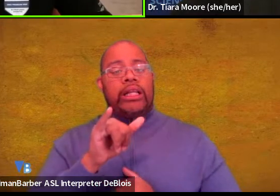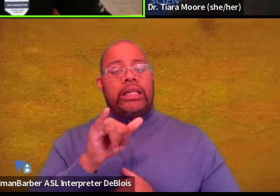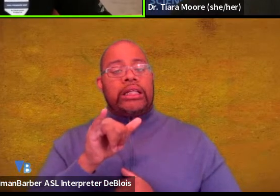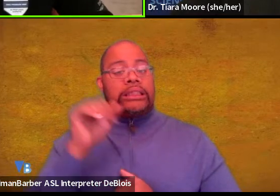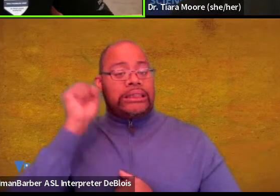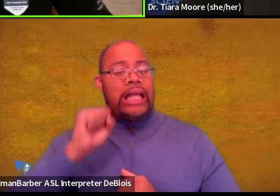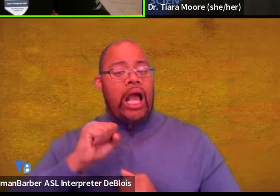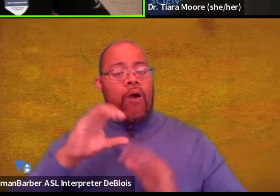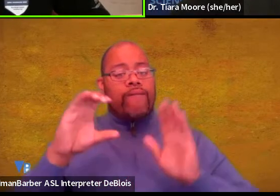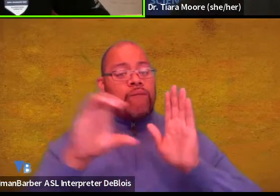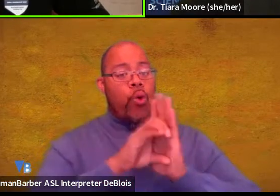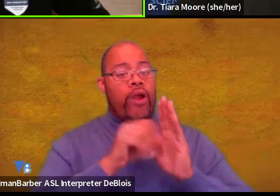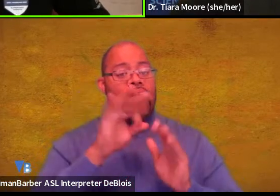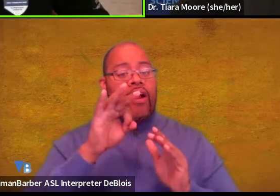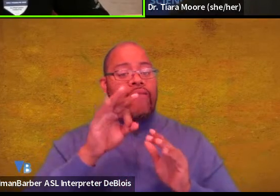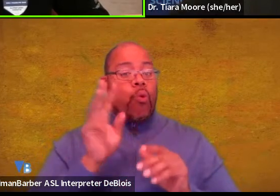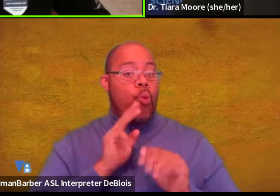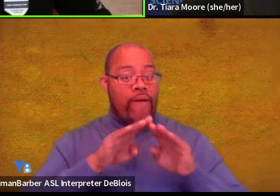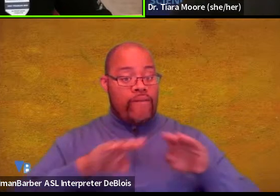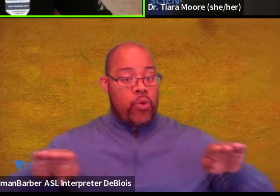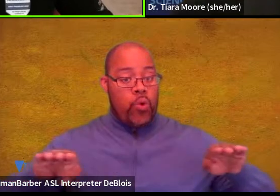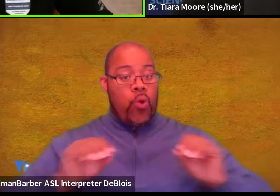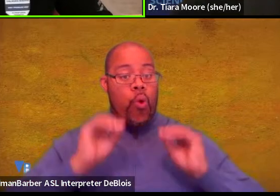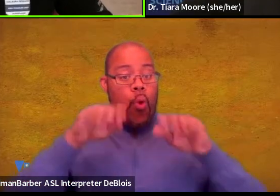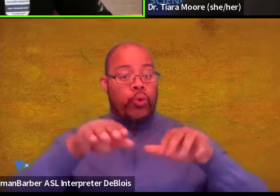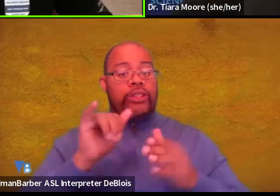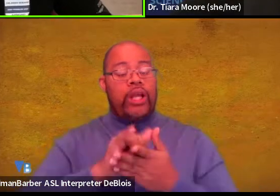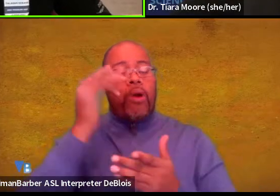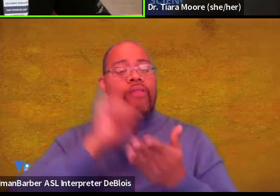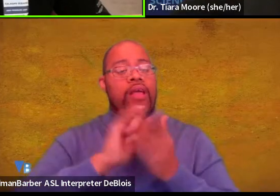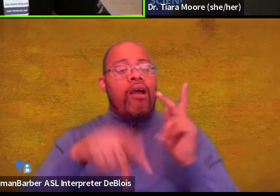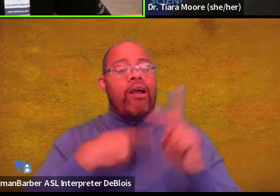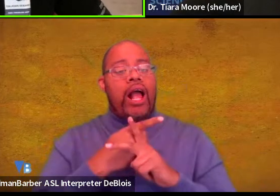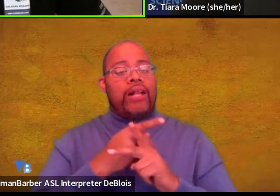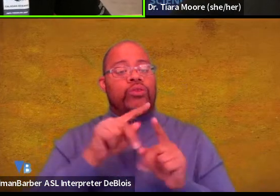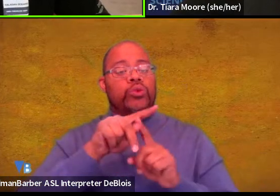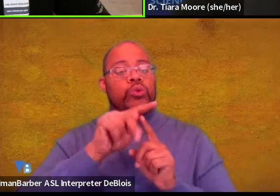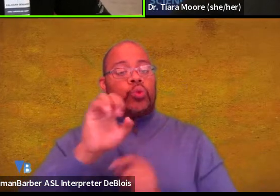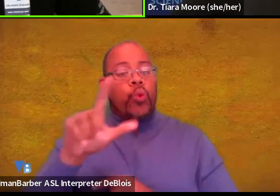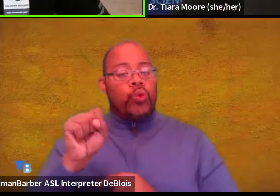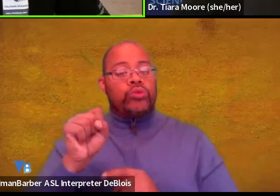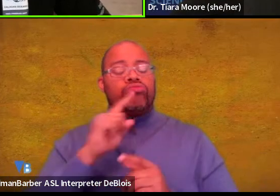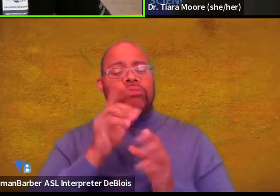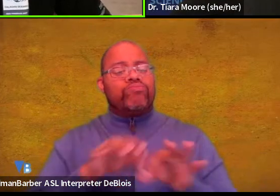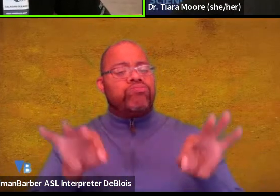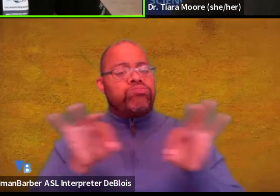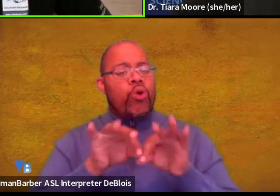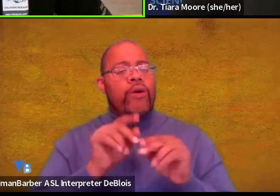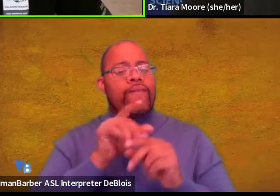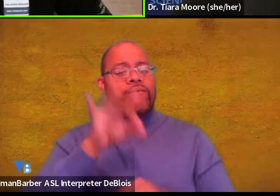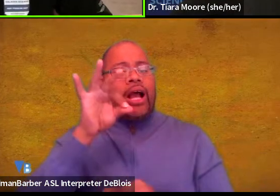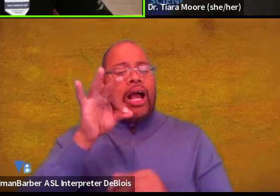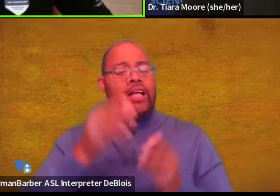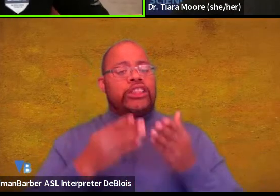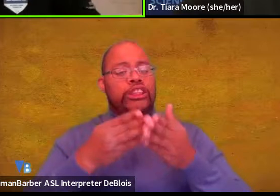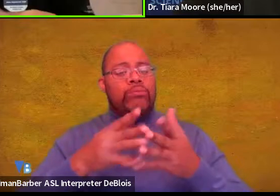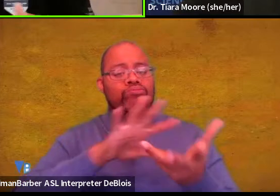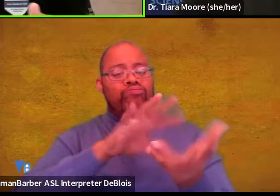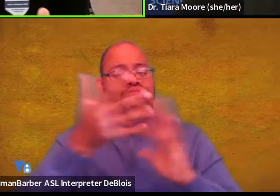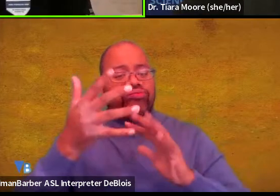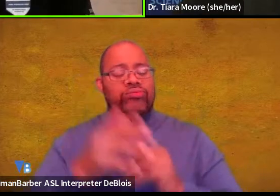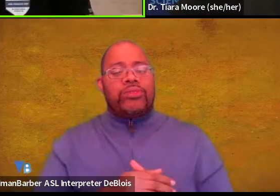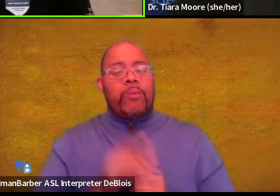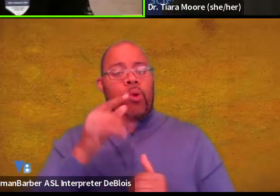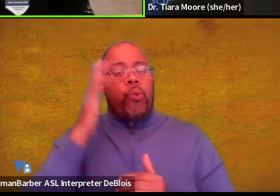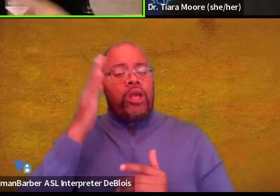acoustic photograph of the seafloor. And that's why these types of instruments are so good at finding shipwrecks, because